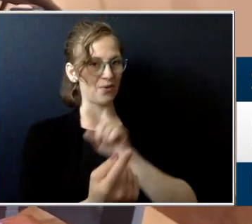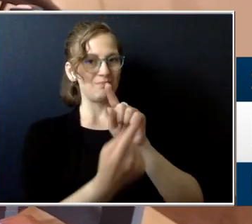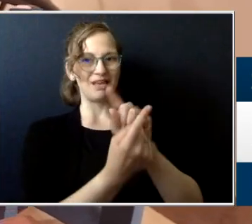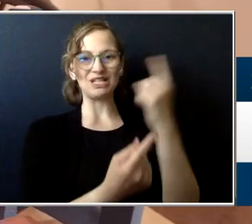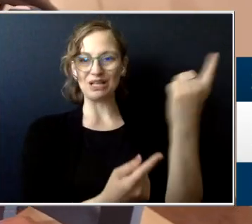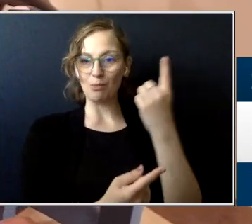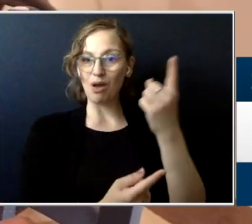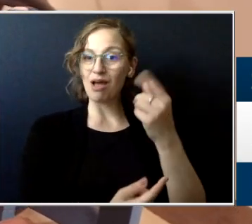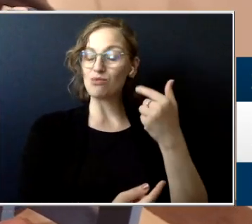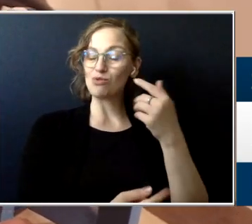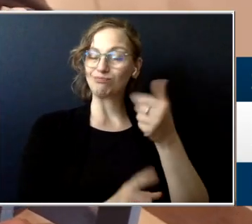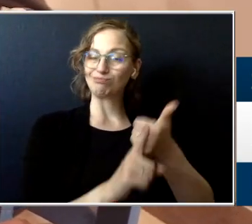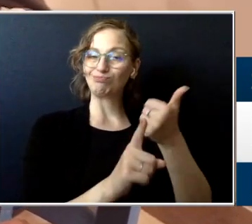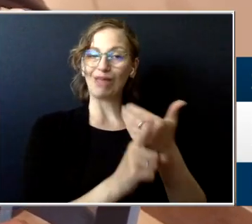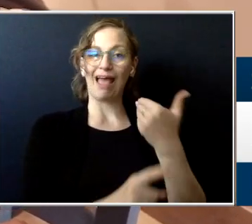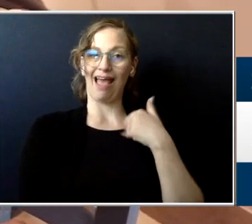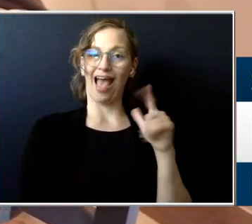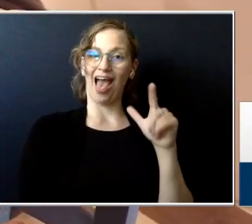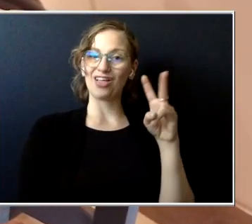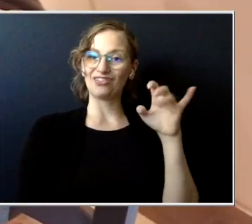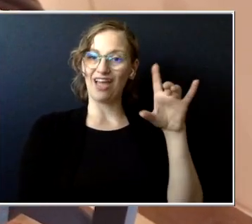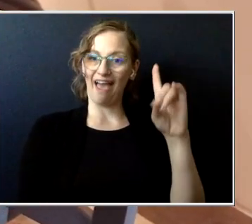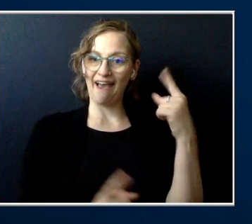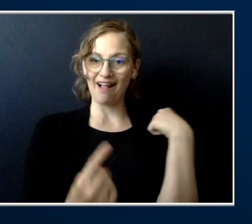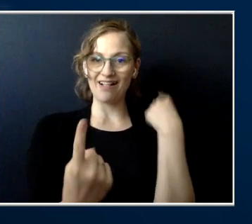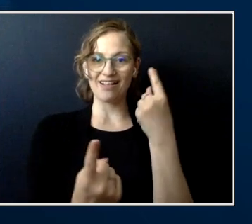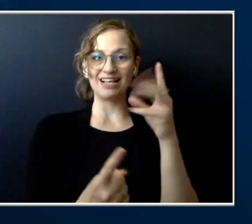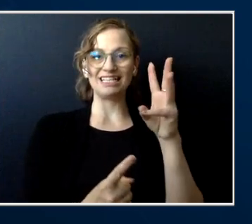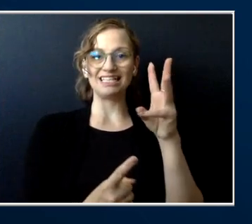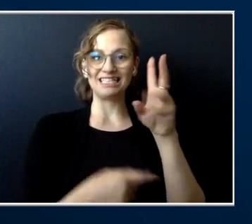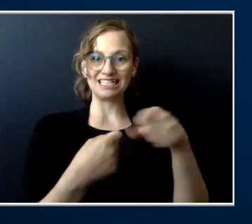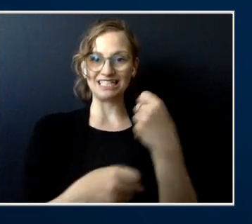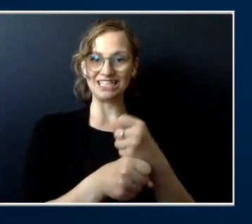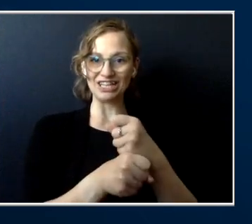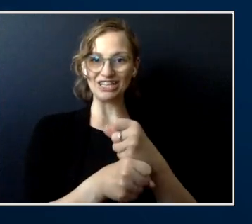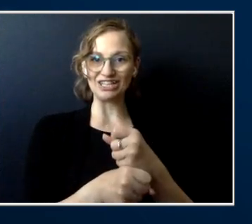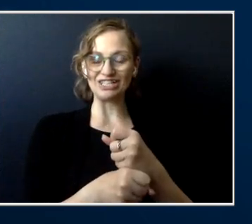to his chest, it sounds a little something like this.